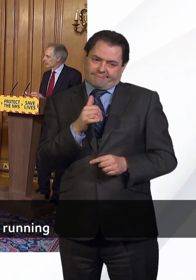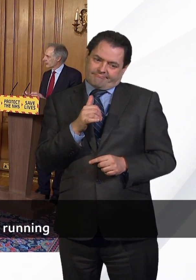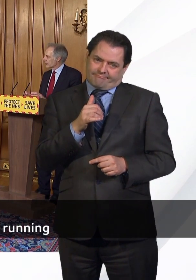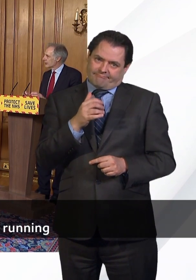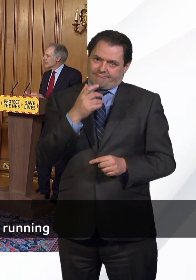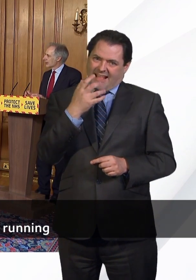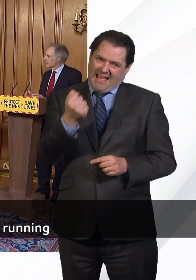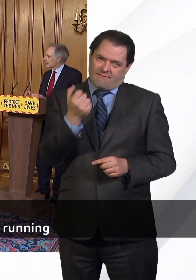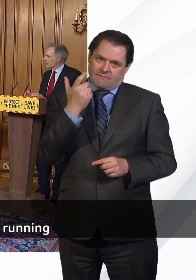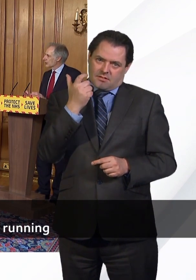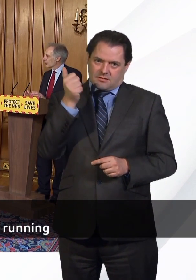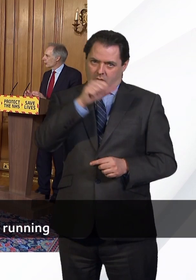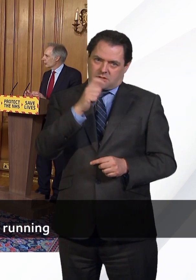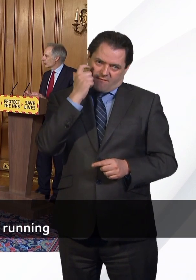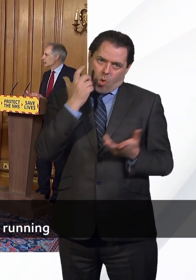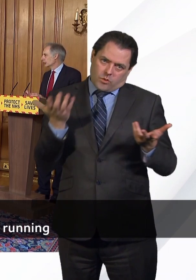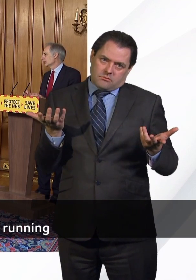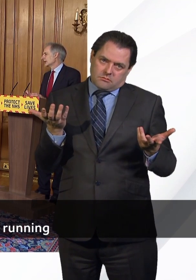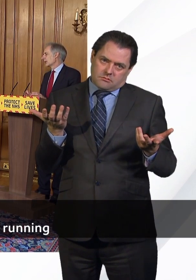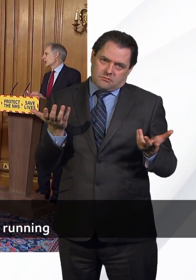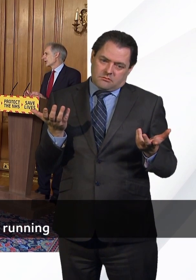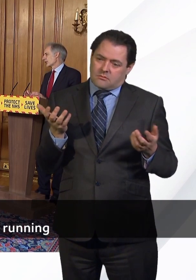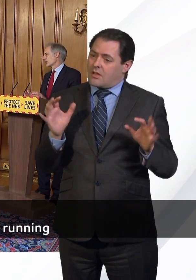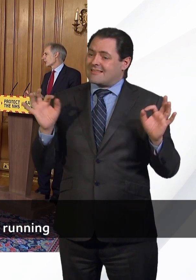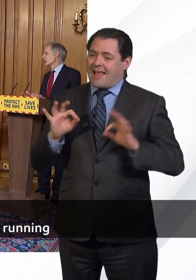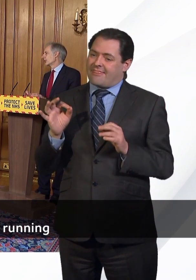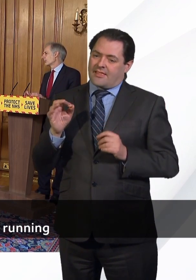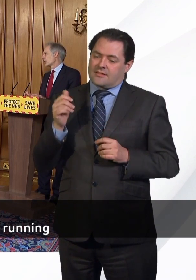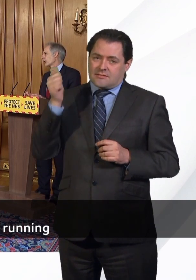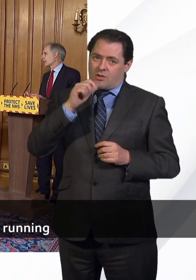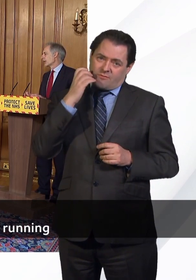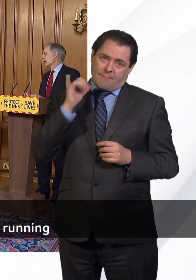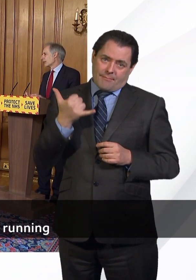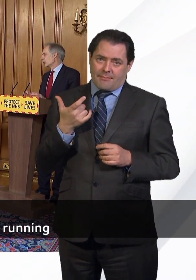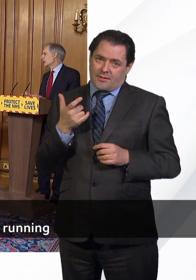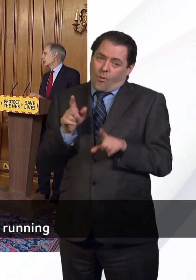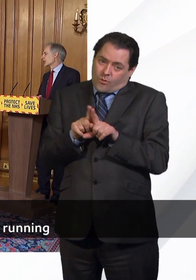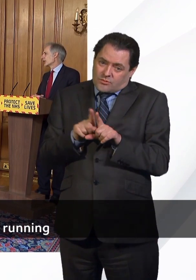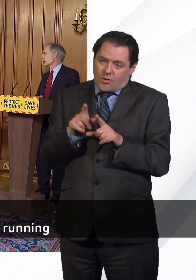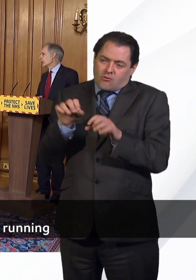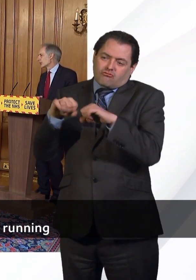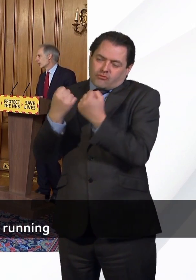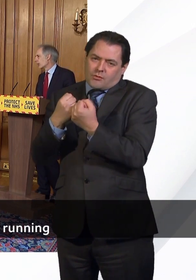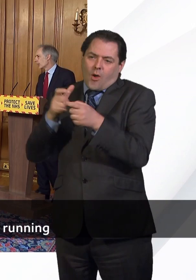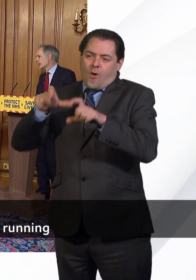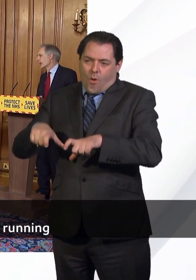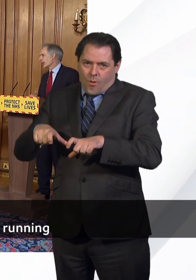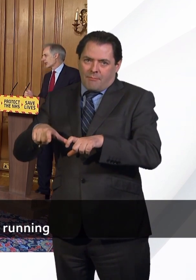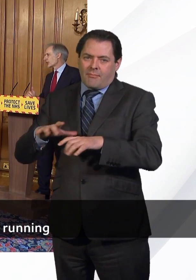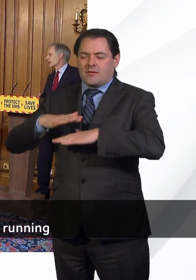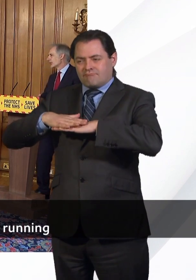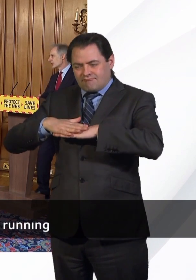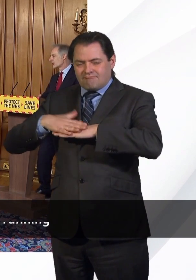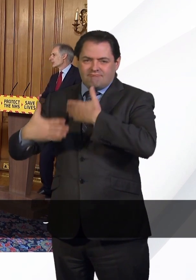So I think all in all, we think it's a strong programme, and we're looking forward to see how it works in the Isle of Wight. And that survey